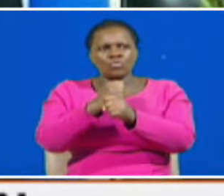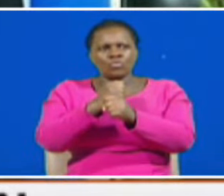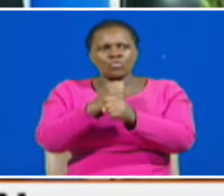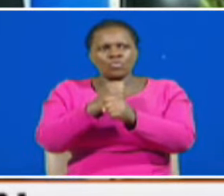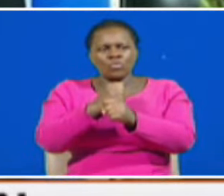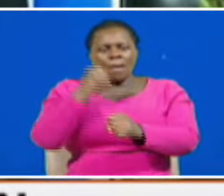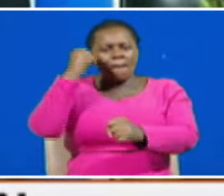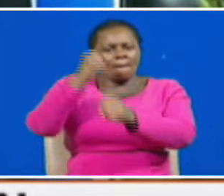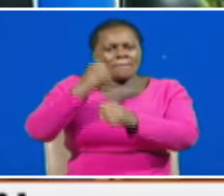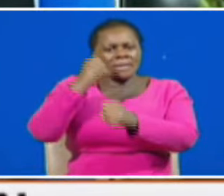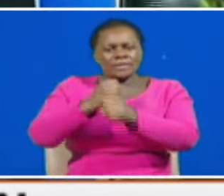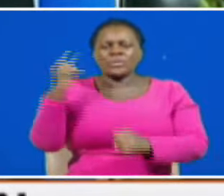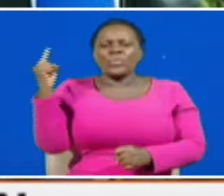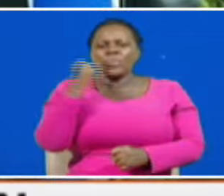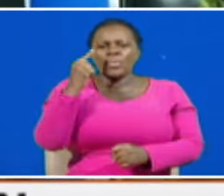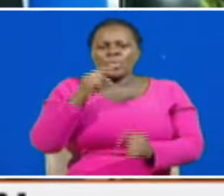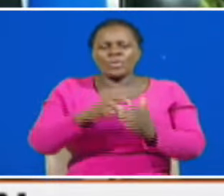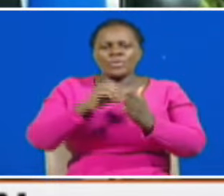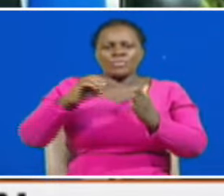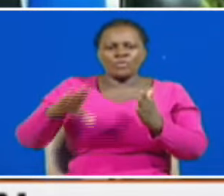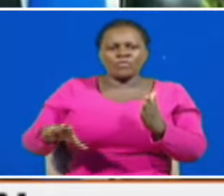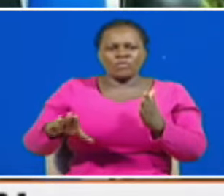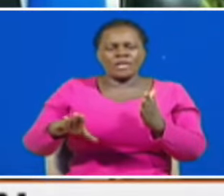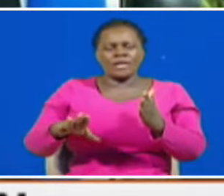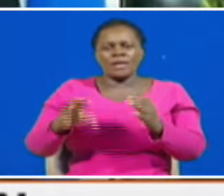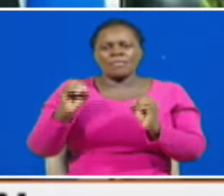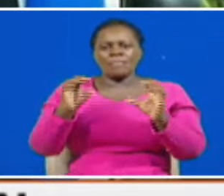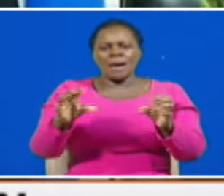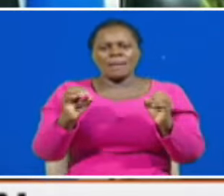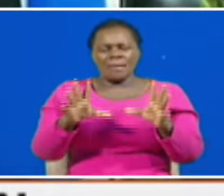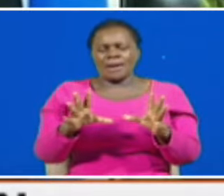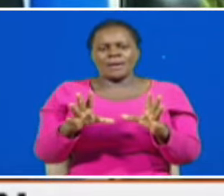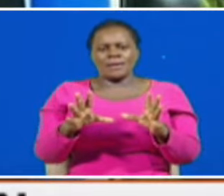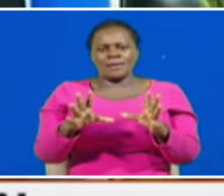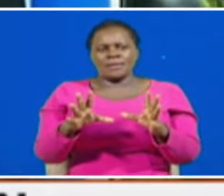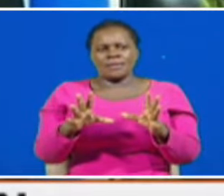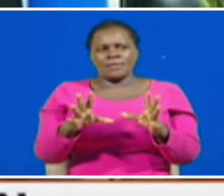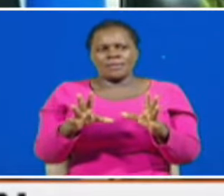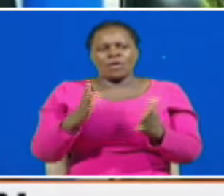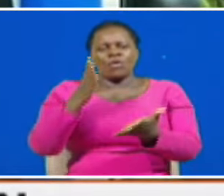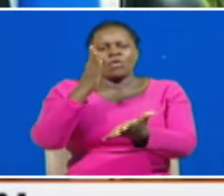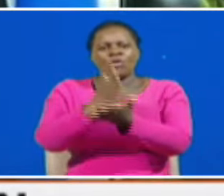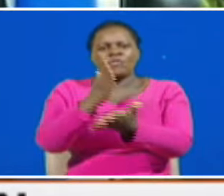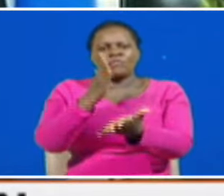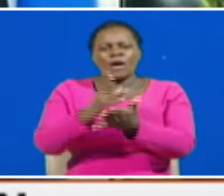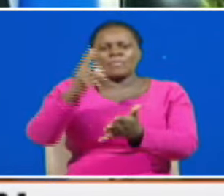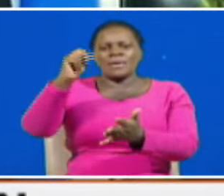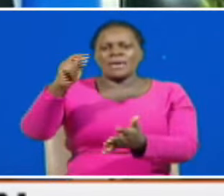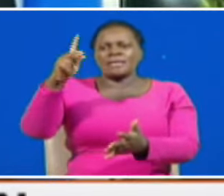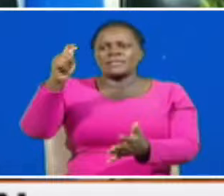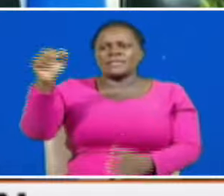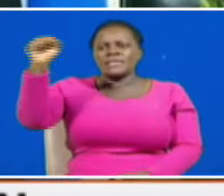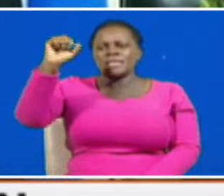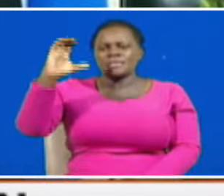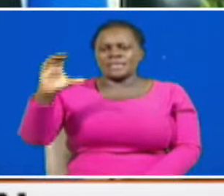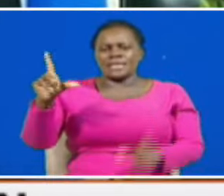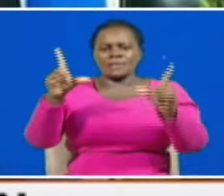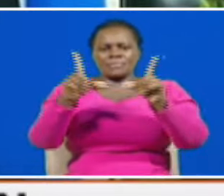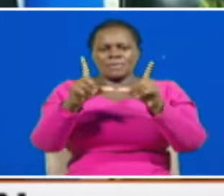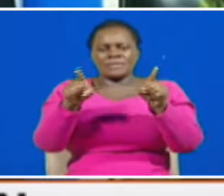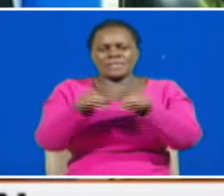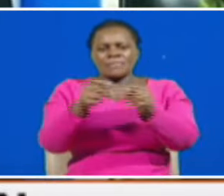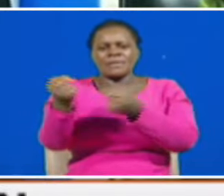driving operations, removal of unlawful lights on motor vehicles, verification of NTSA issued licenses, including